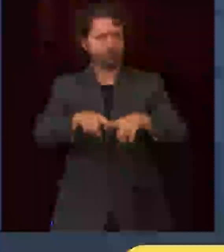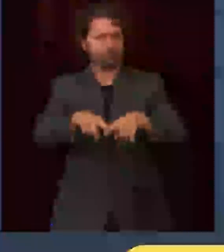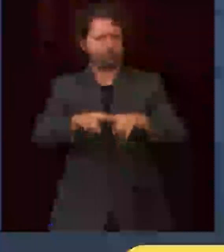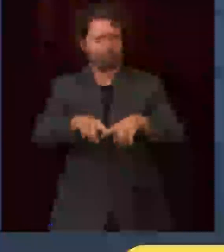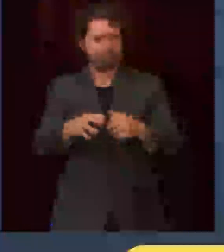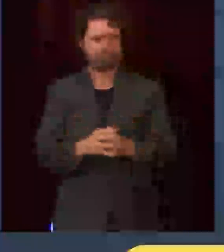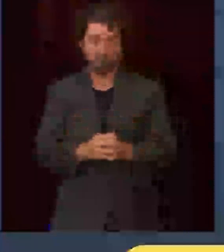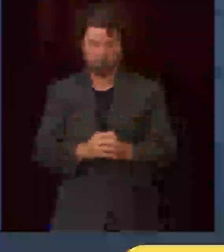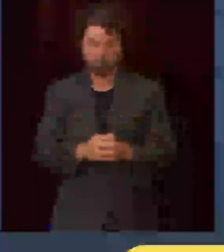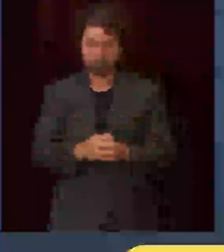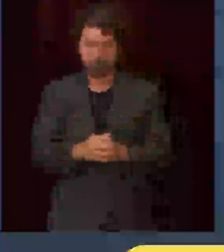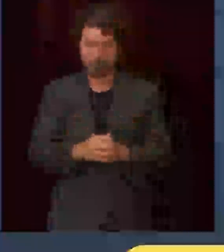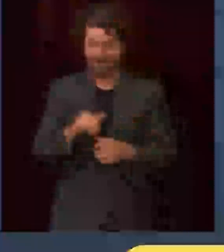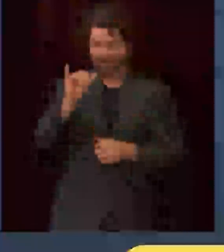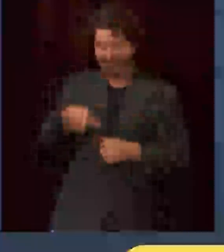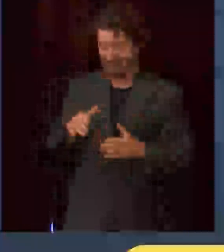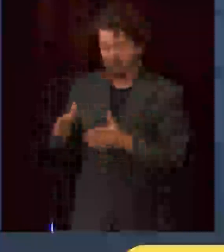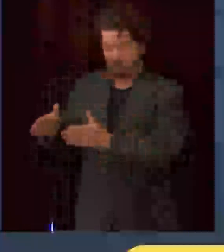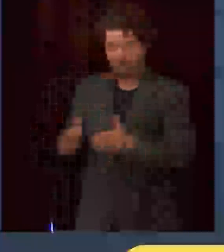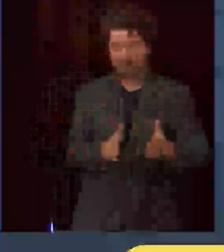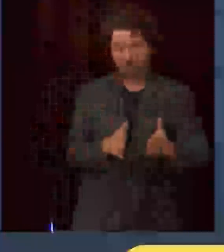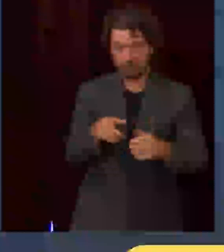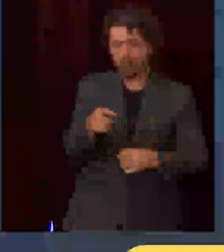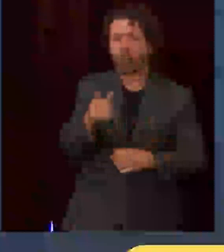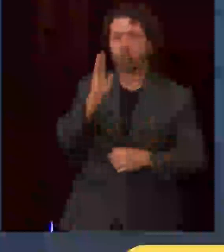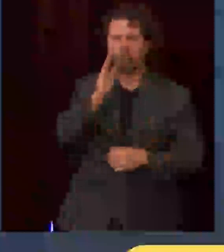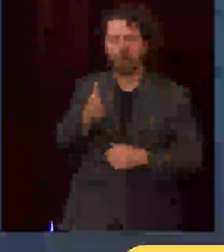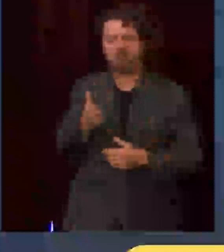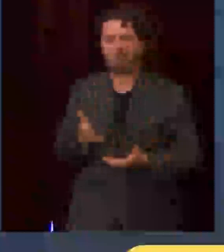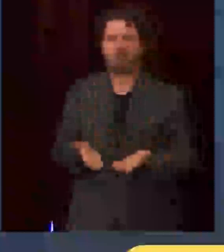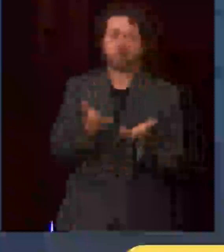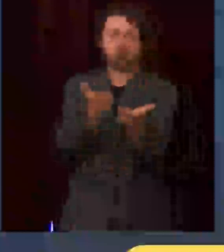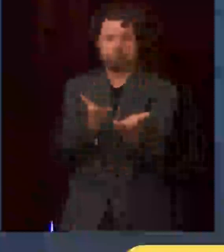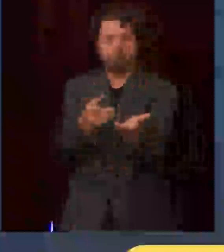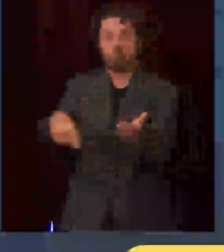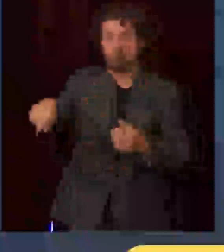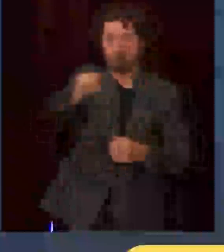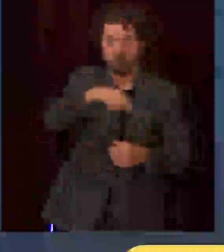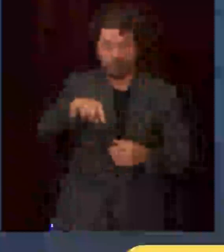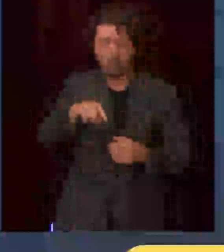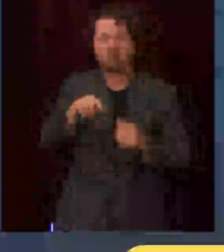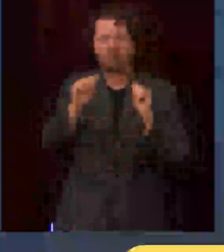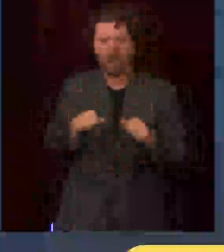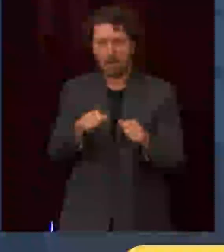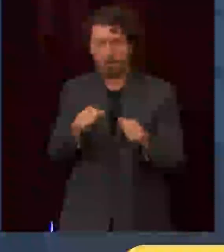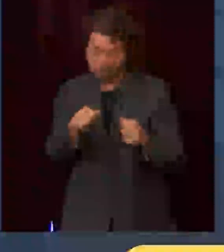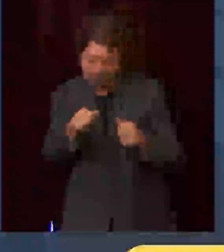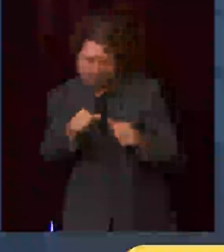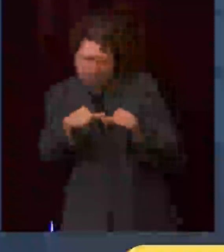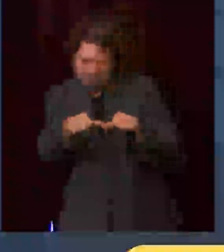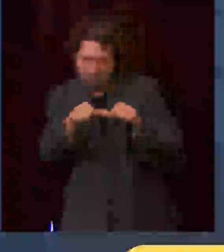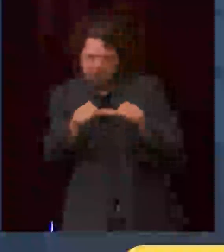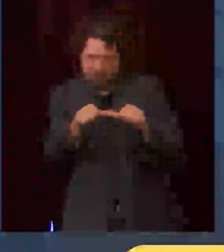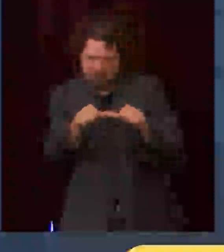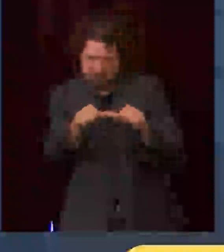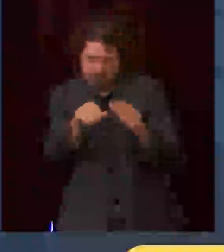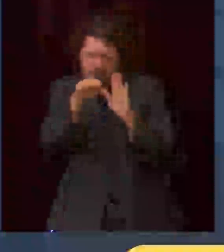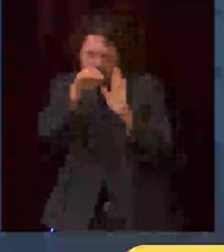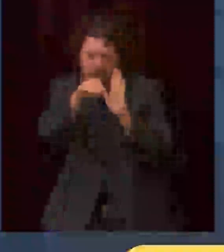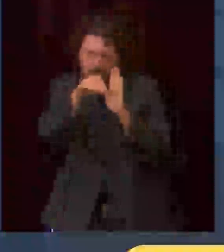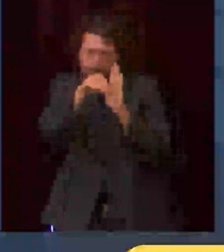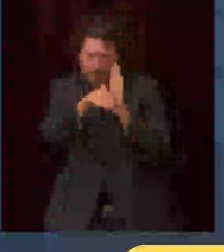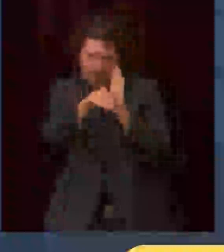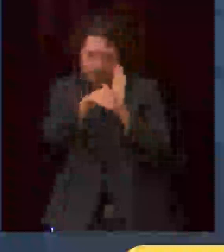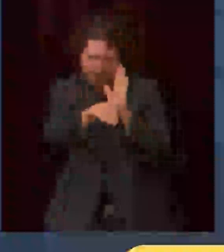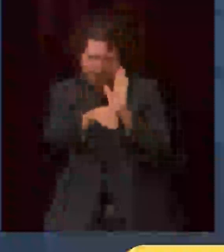the capability to stay on top of the virus. And we'll make those judgments based on the metrics that I'll have a chance to talk about here